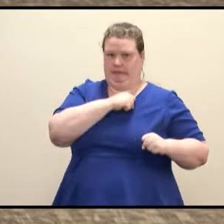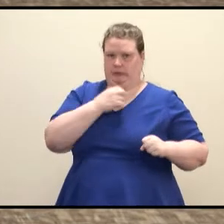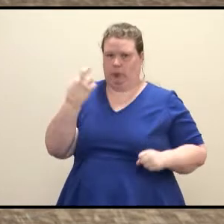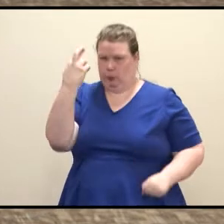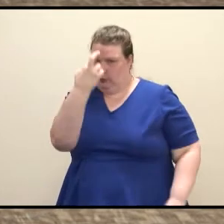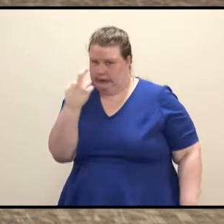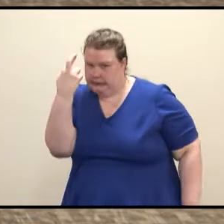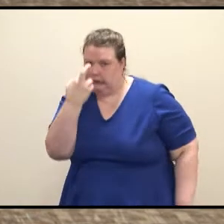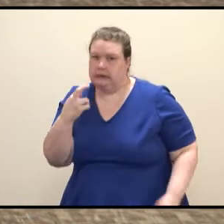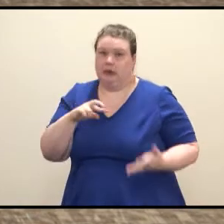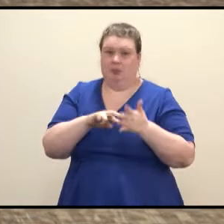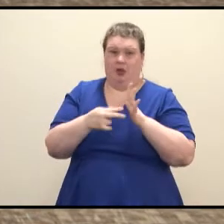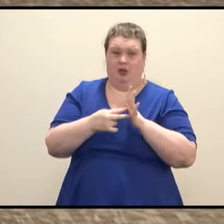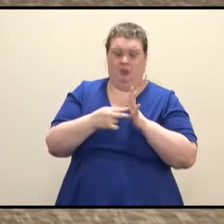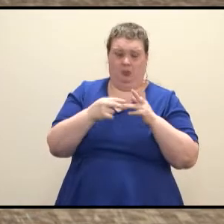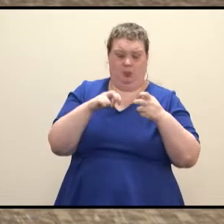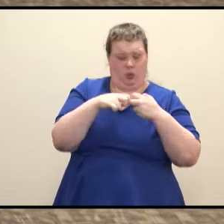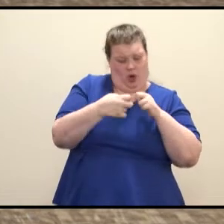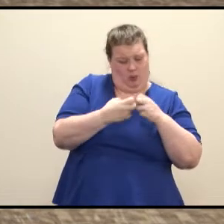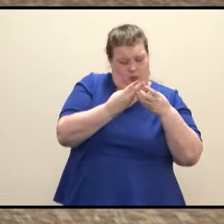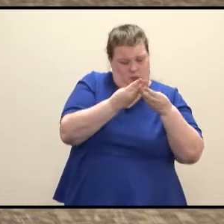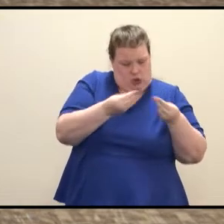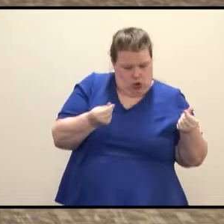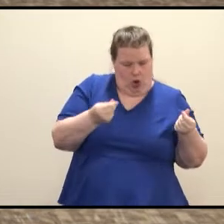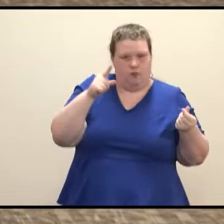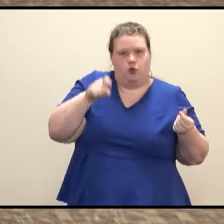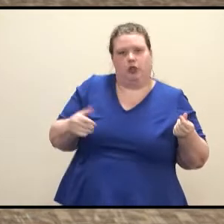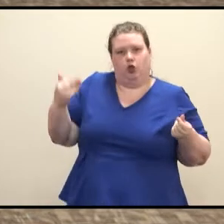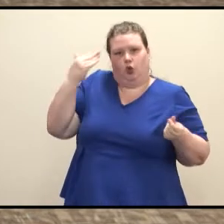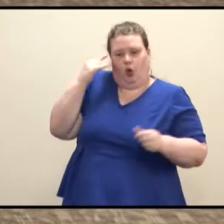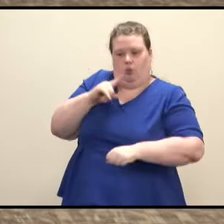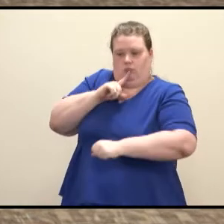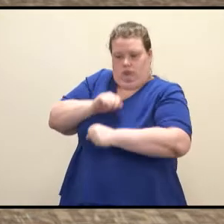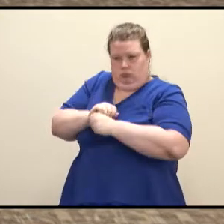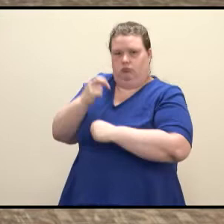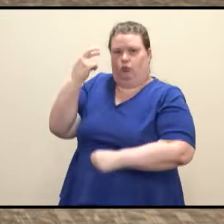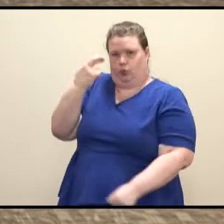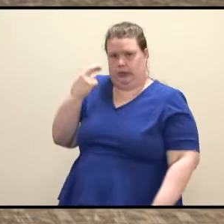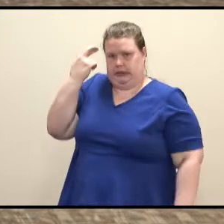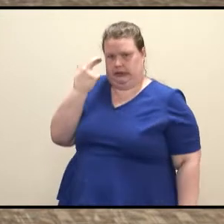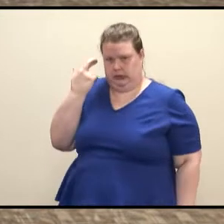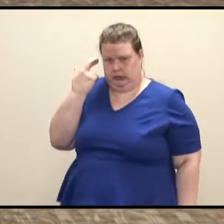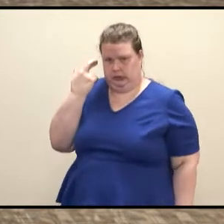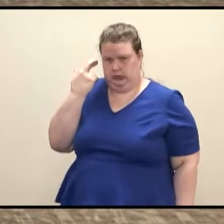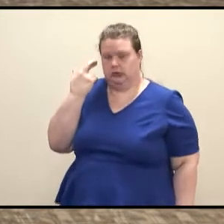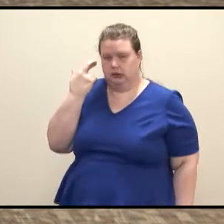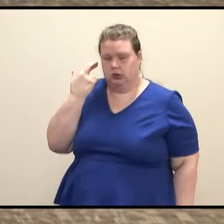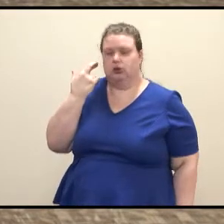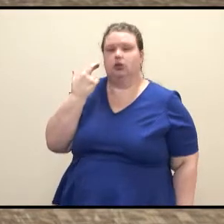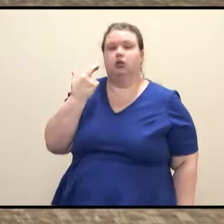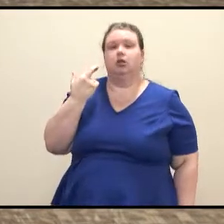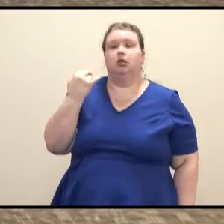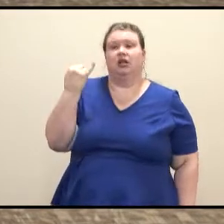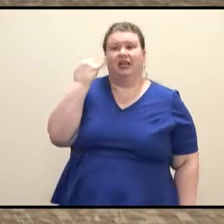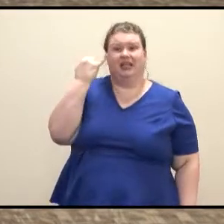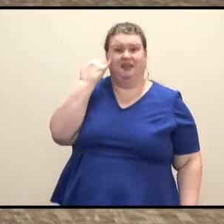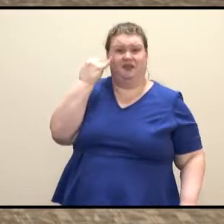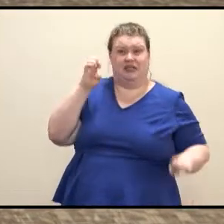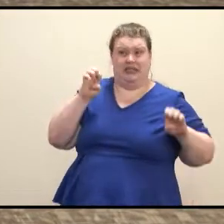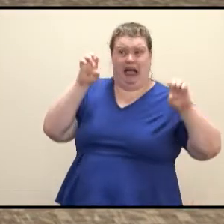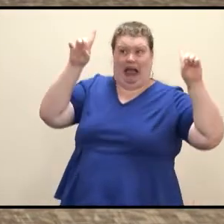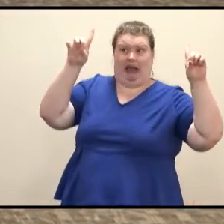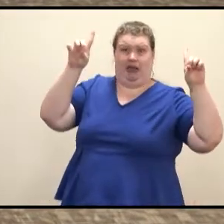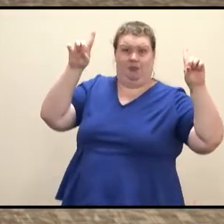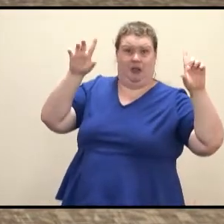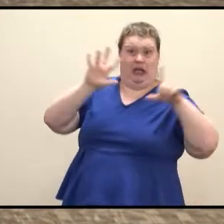we want to problem solve, it's helpful to know the real reasons, right? And so if it's academic excellence,